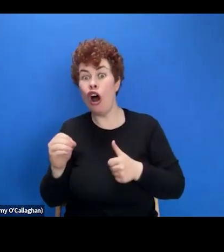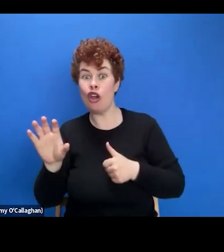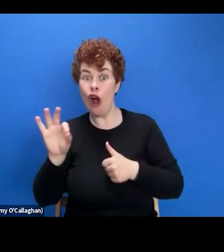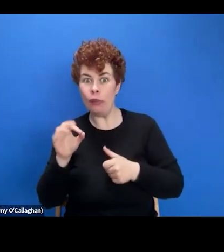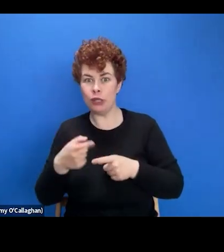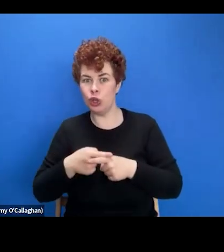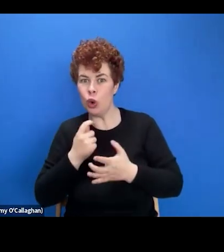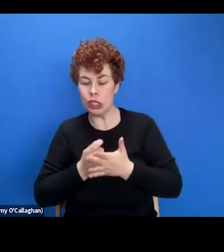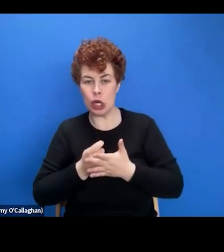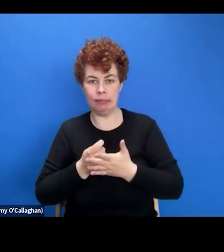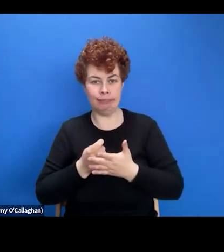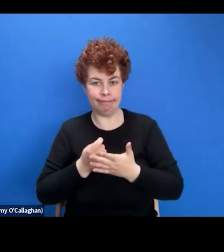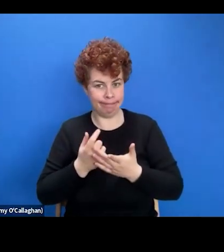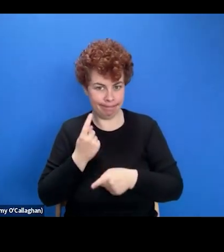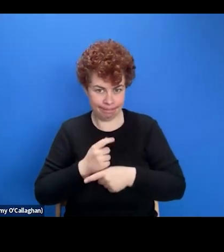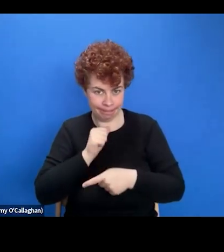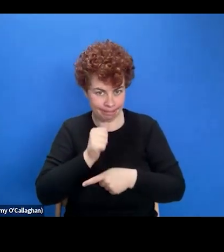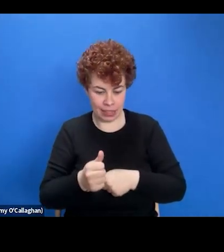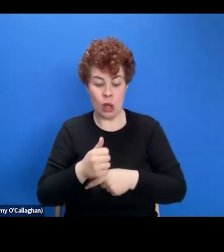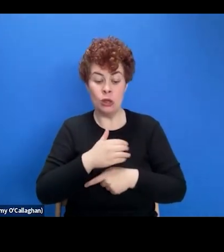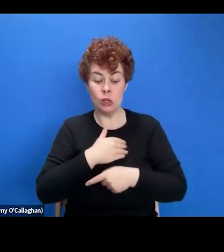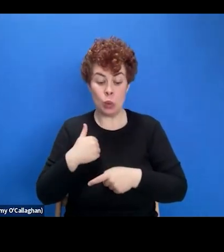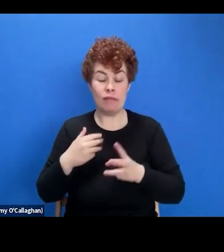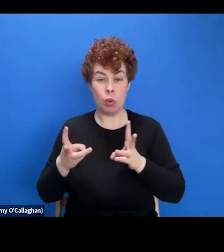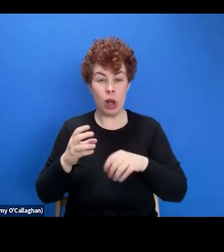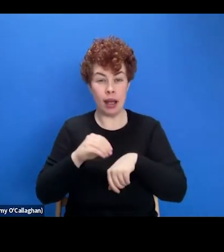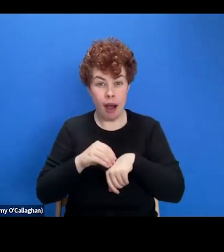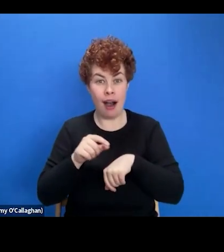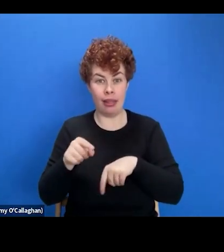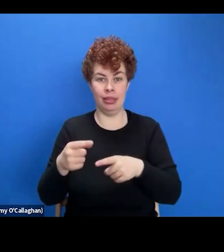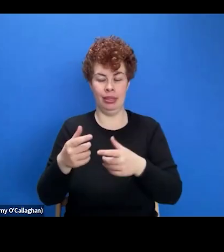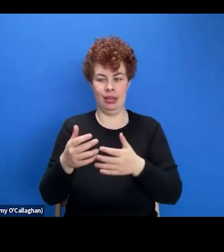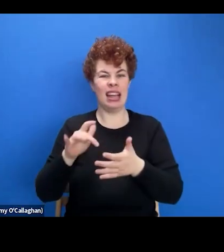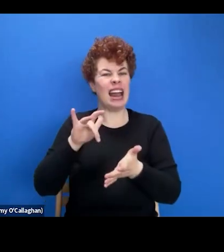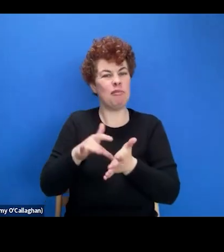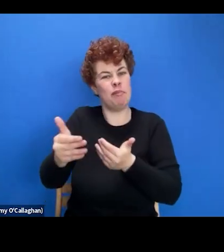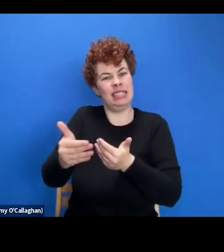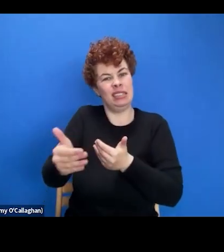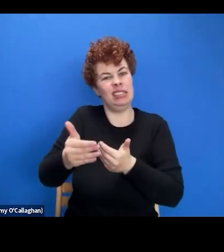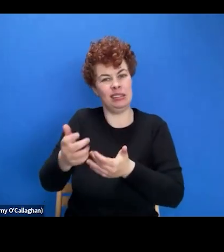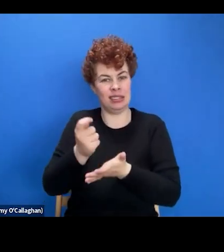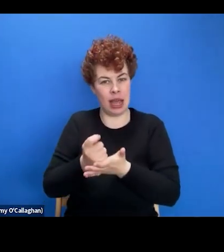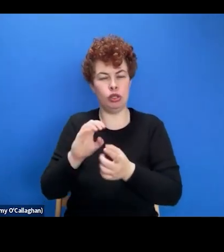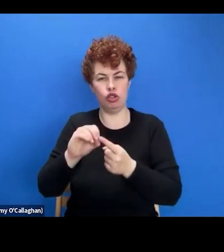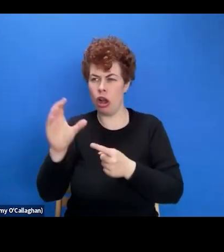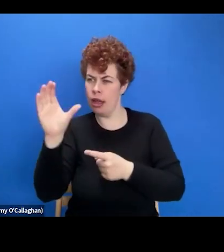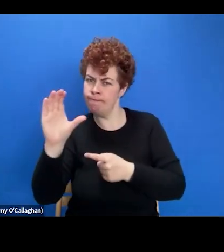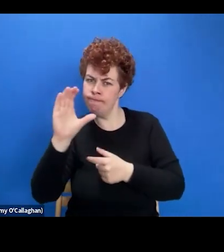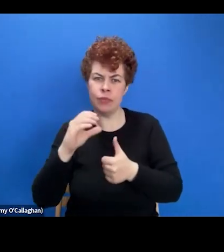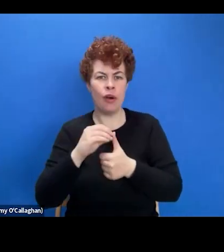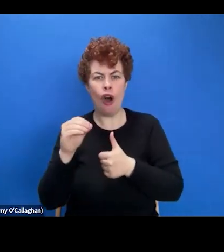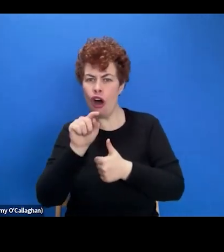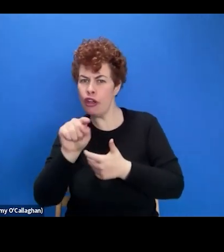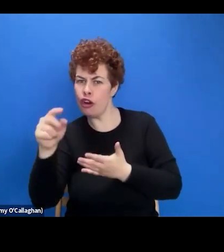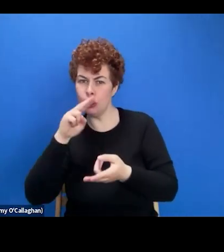term. And so now we've been working on that medium term of like trying to identify our other paths, and we've only